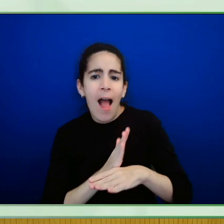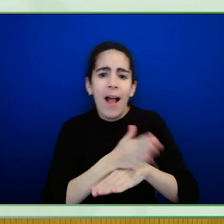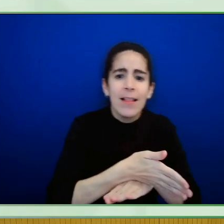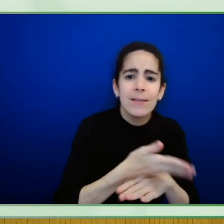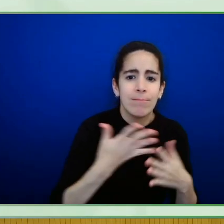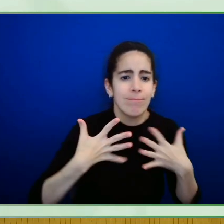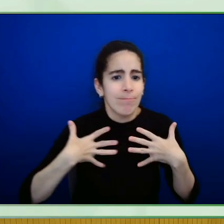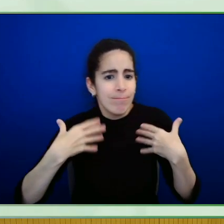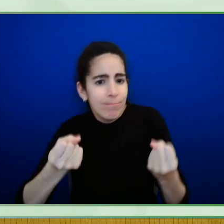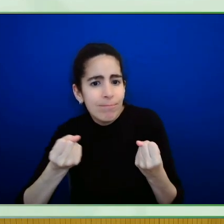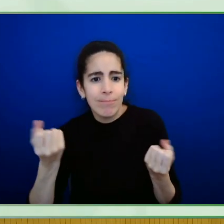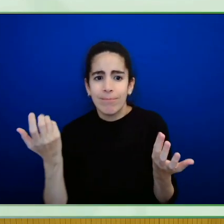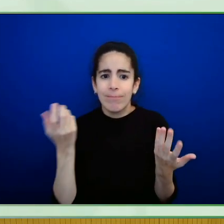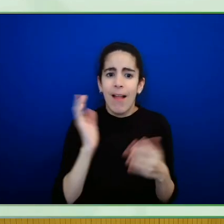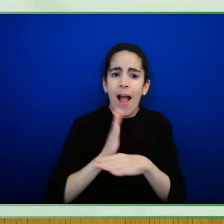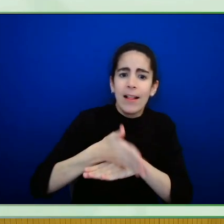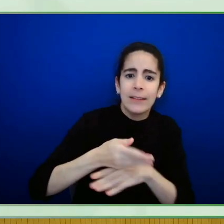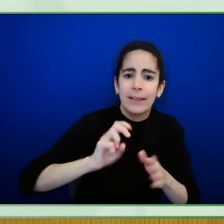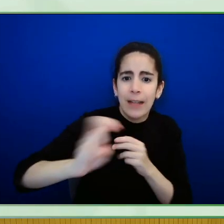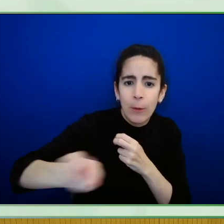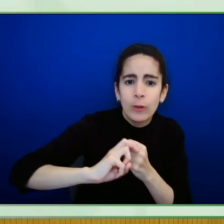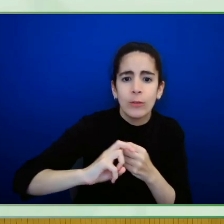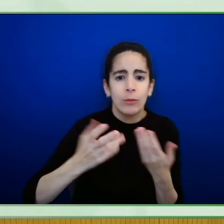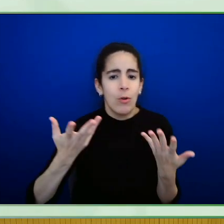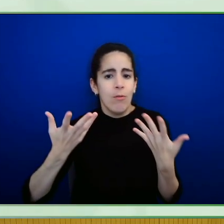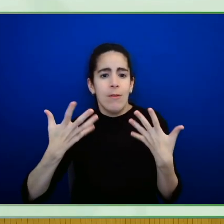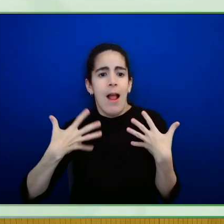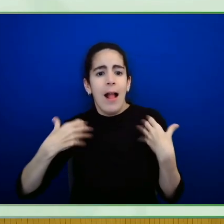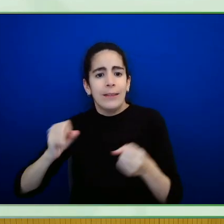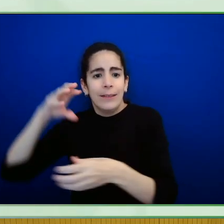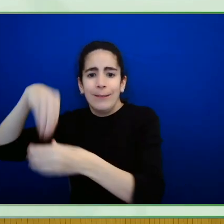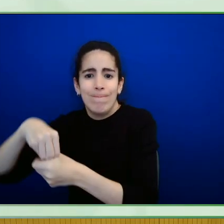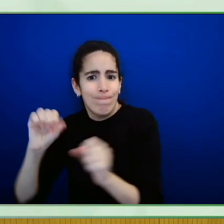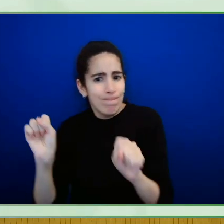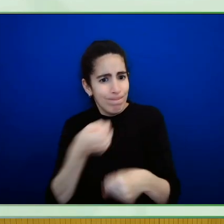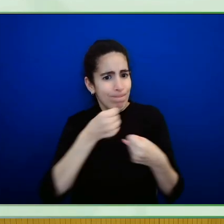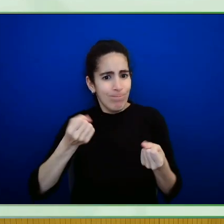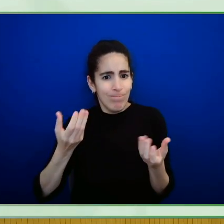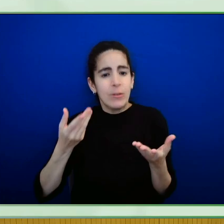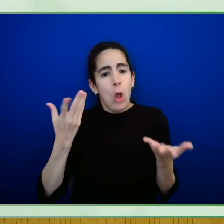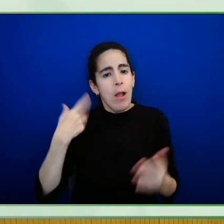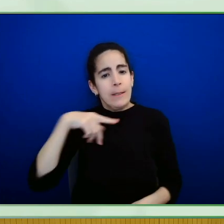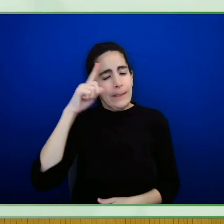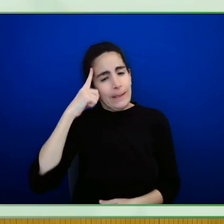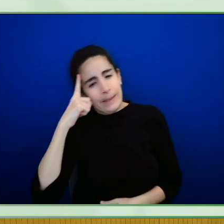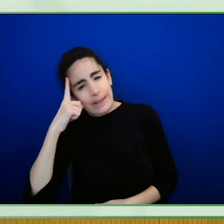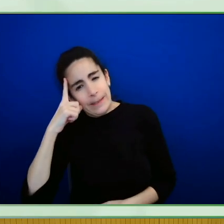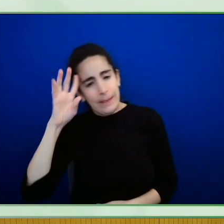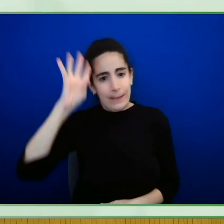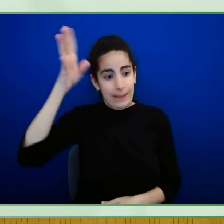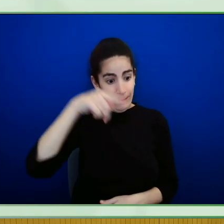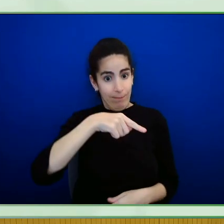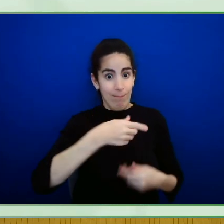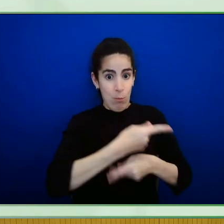system. So we created our products mainly because of bootstrapping and friends